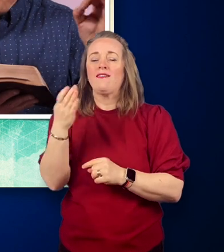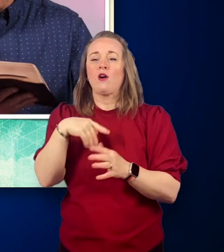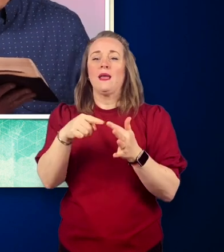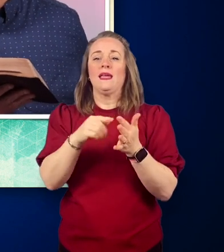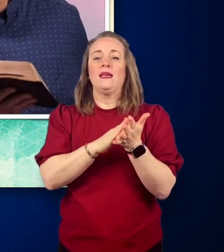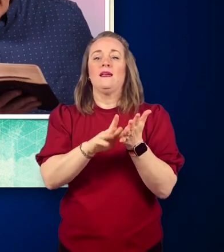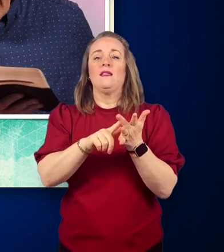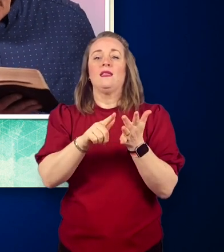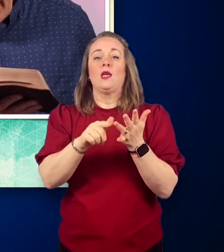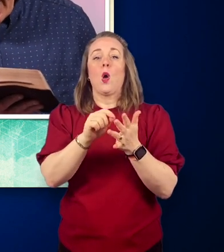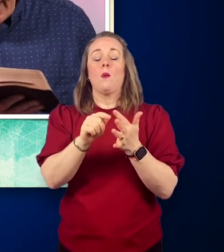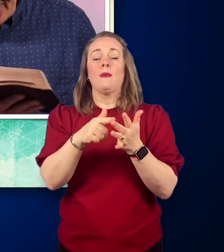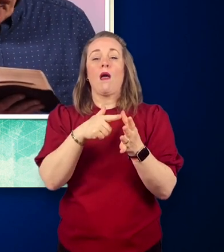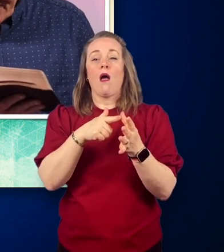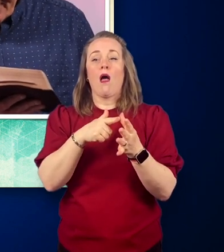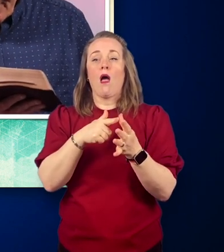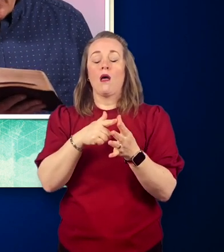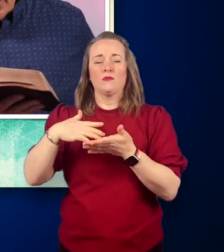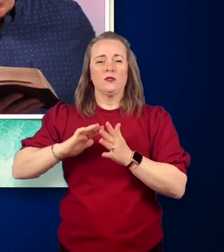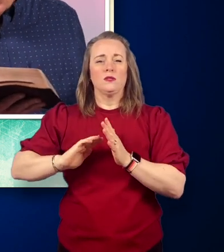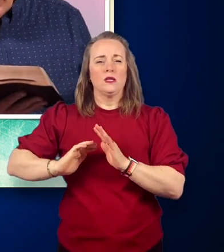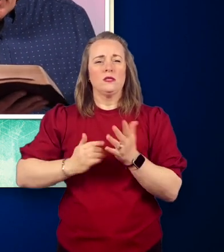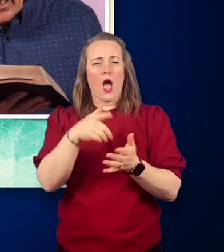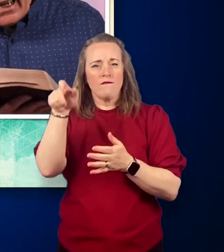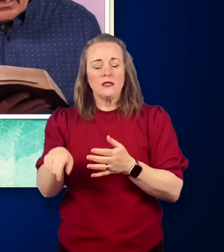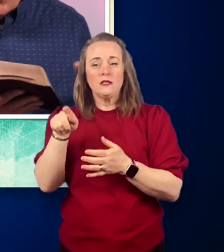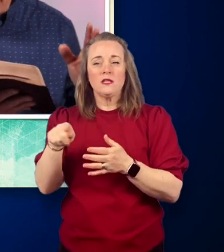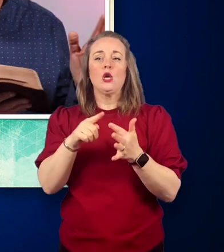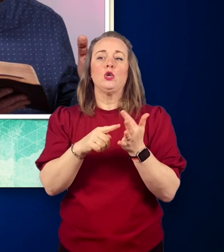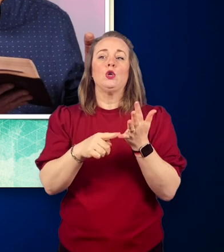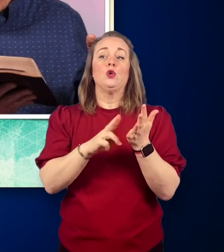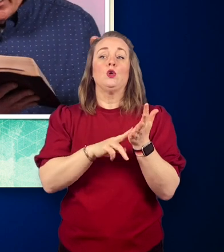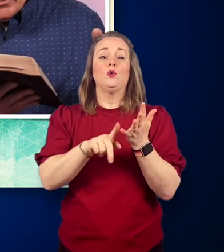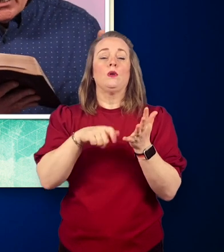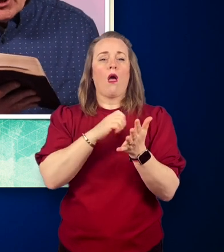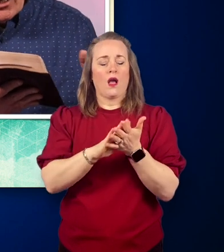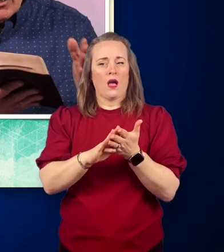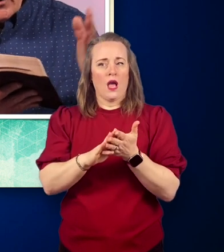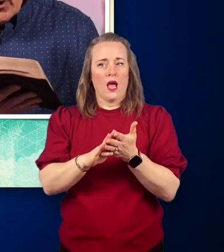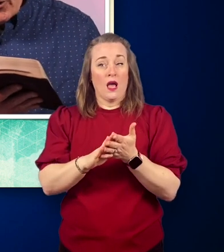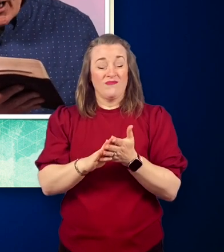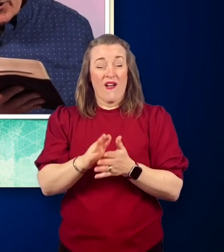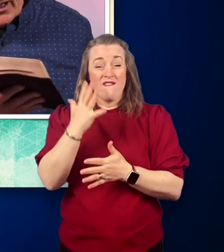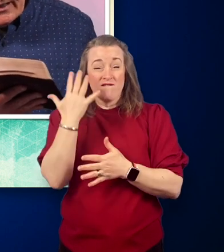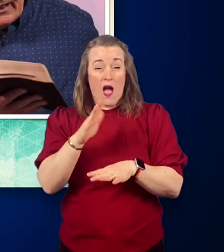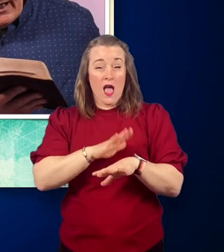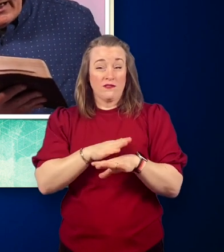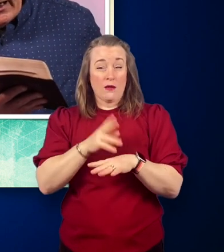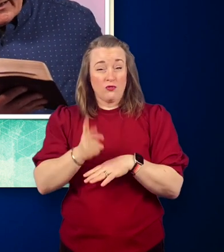mentioned five times in this little passage. And you need to understand, he was an official in charge of the